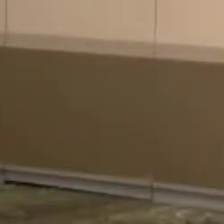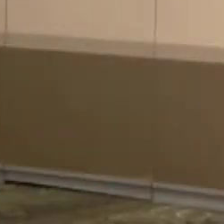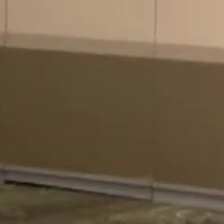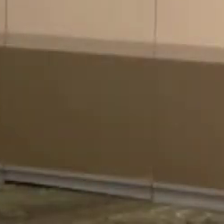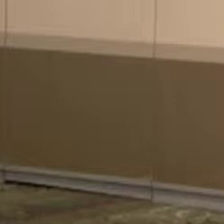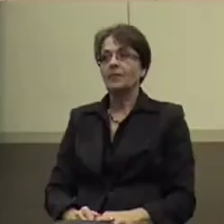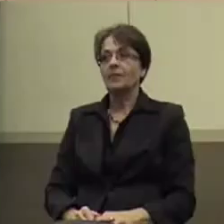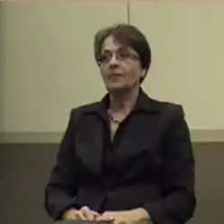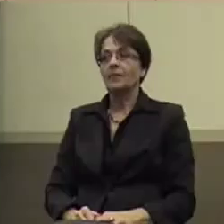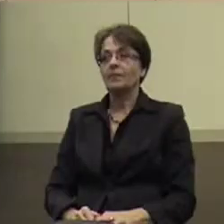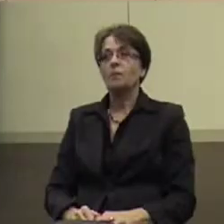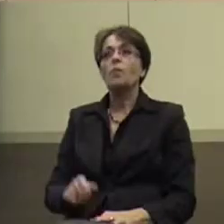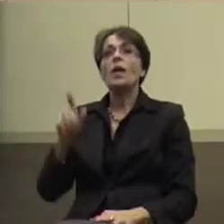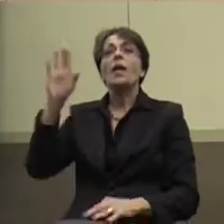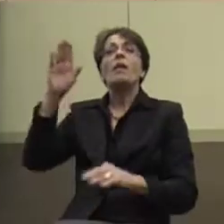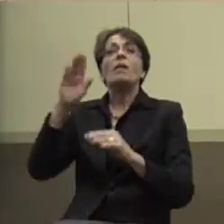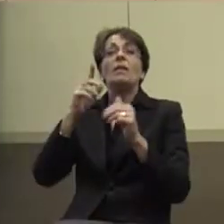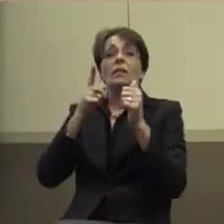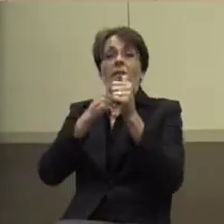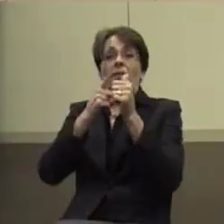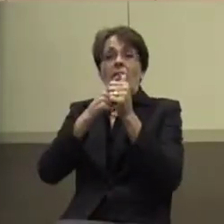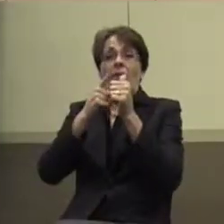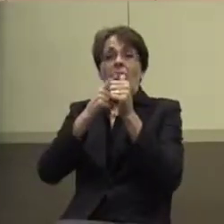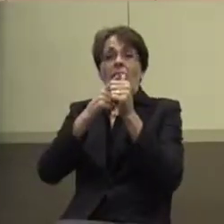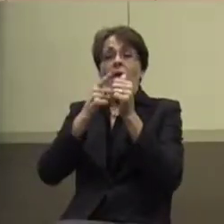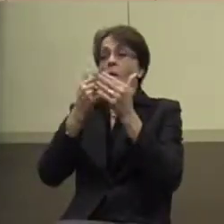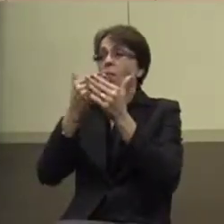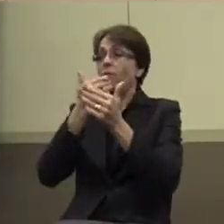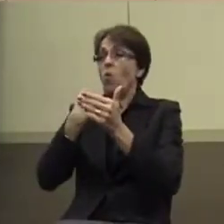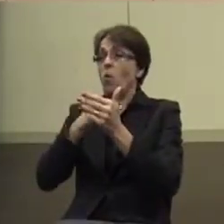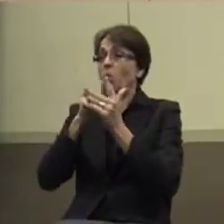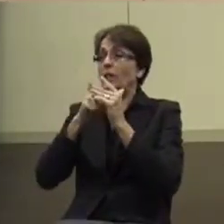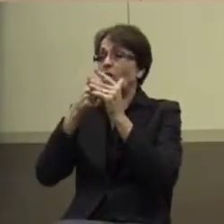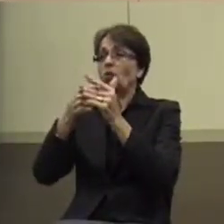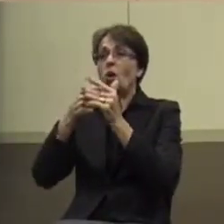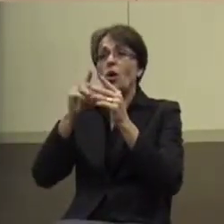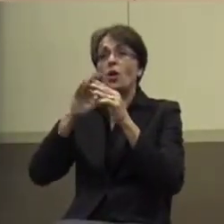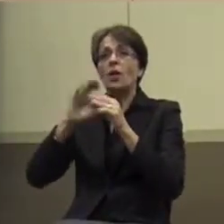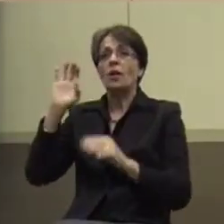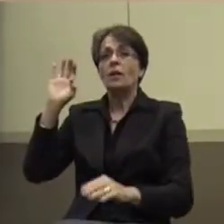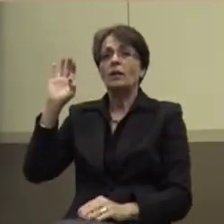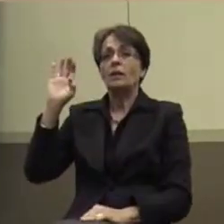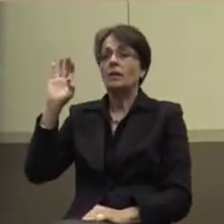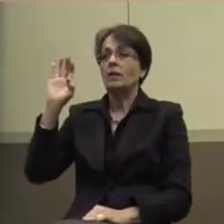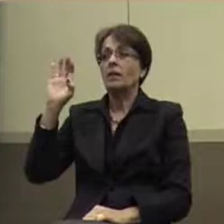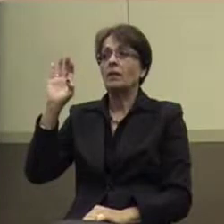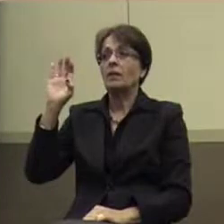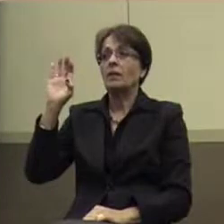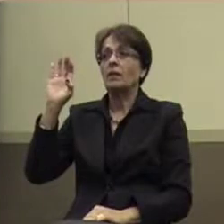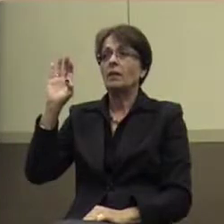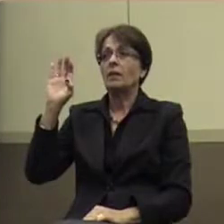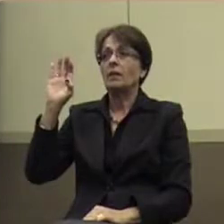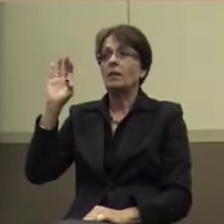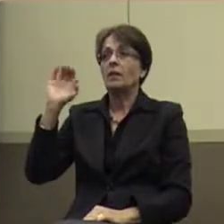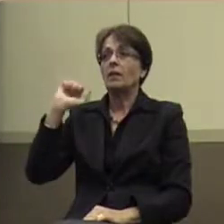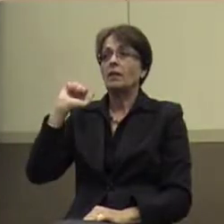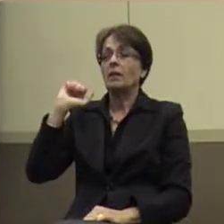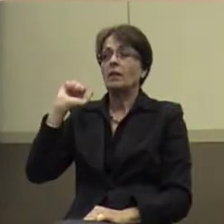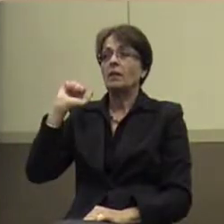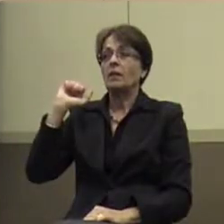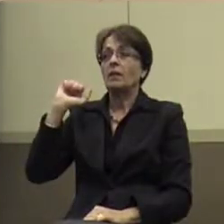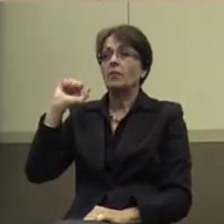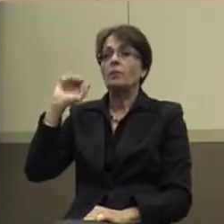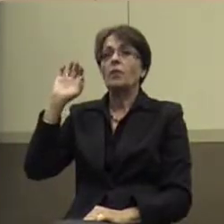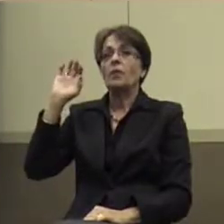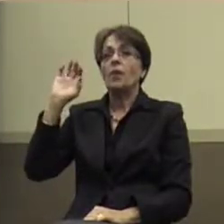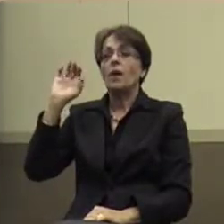Before we get started on that case study, I should have asked whenever we got started here again. I think I did last year, and I